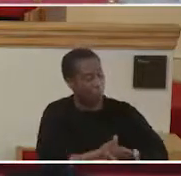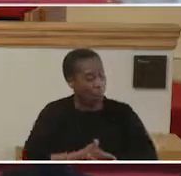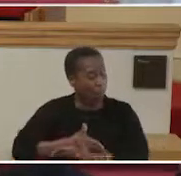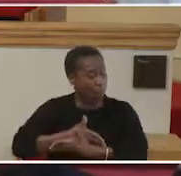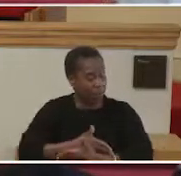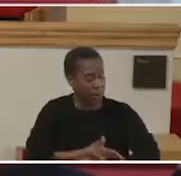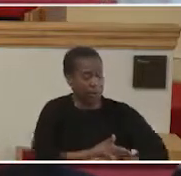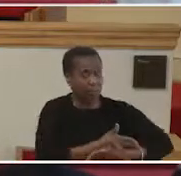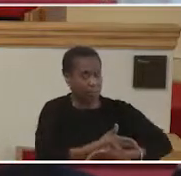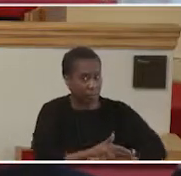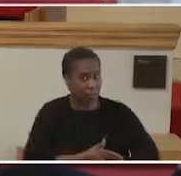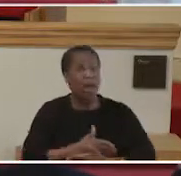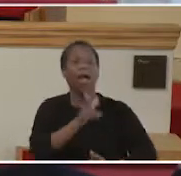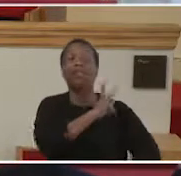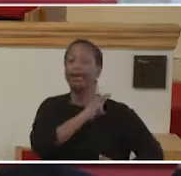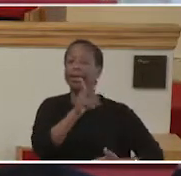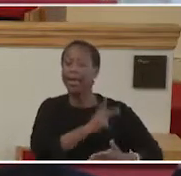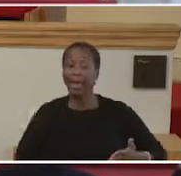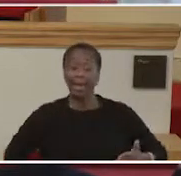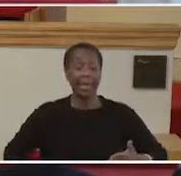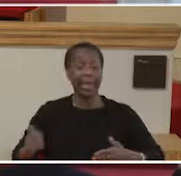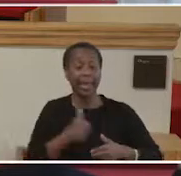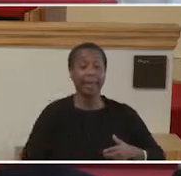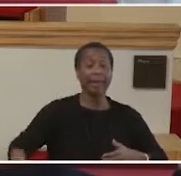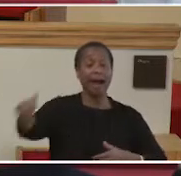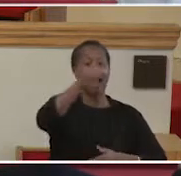the King of Kings,